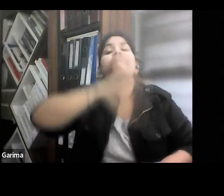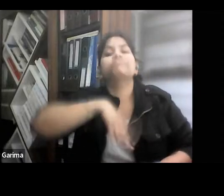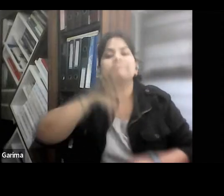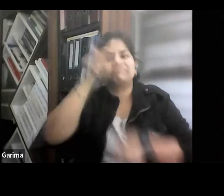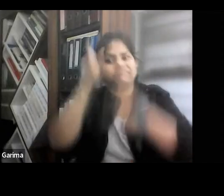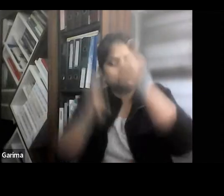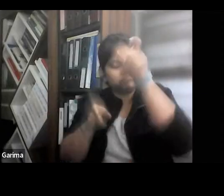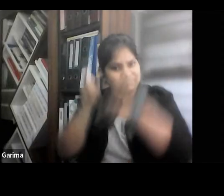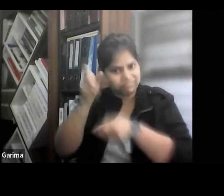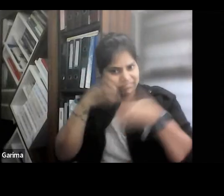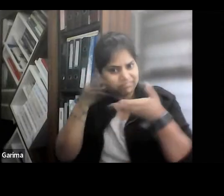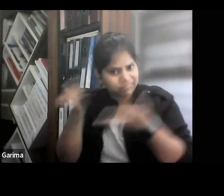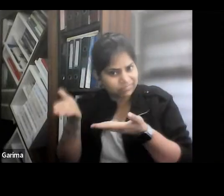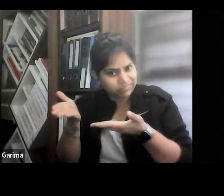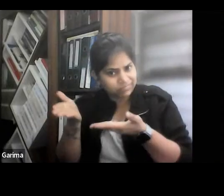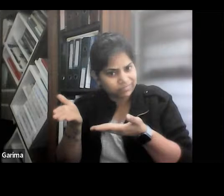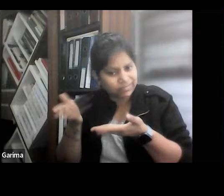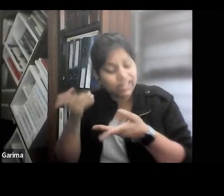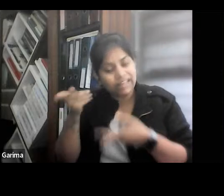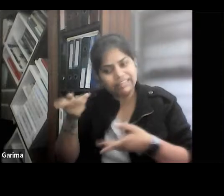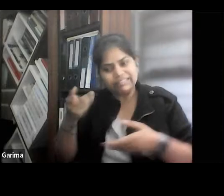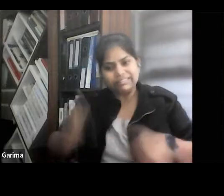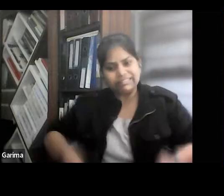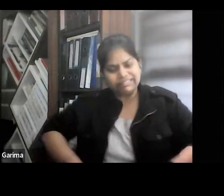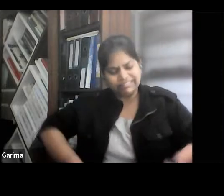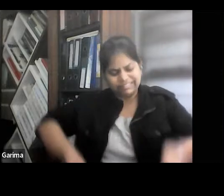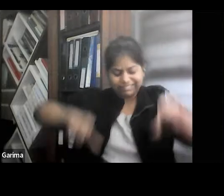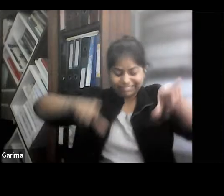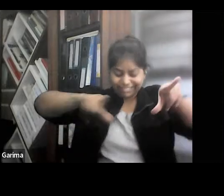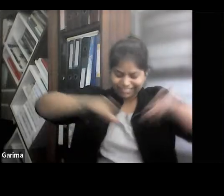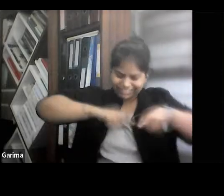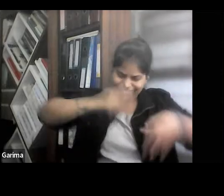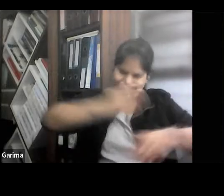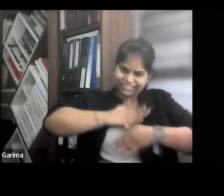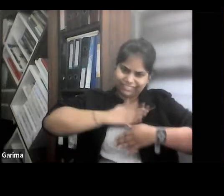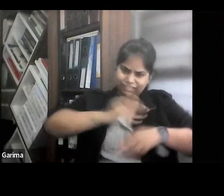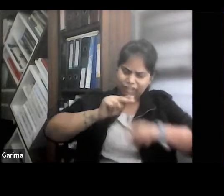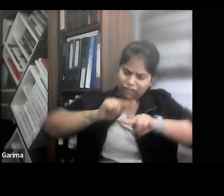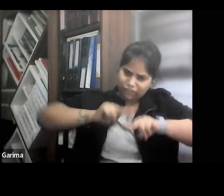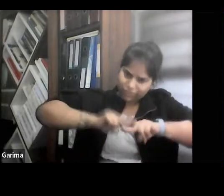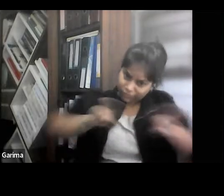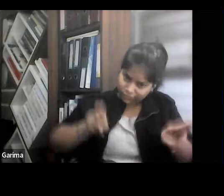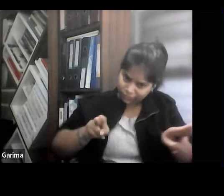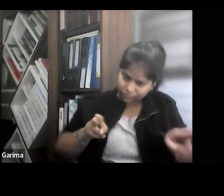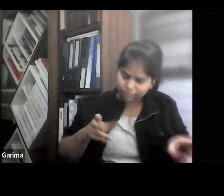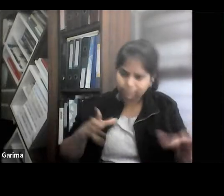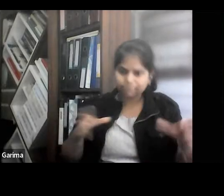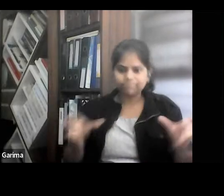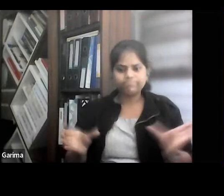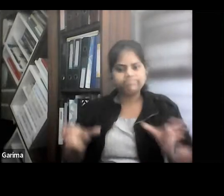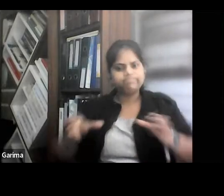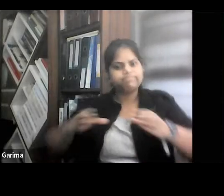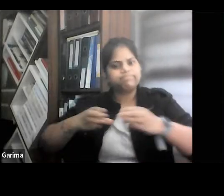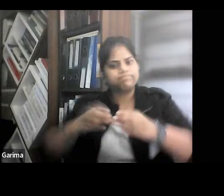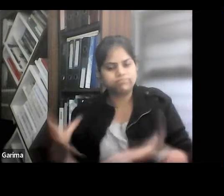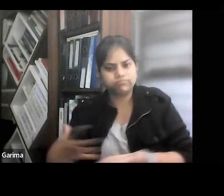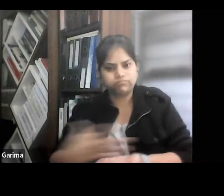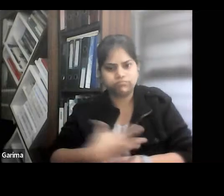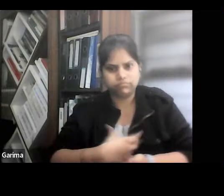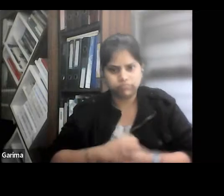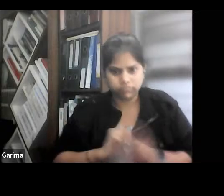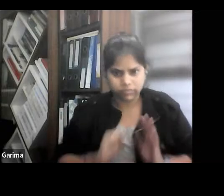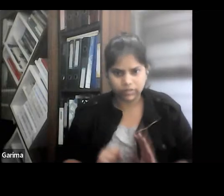can live life to the fullest. To conclude, it also dawns upon